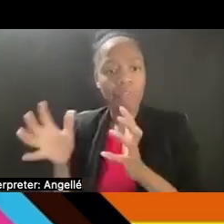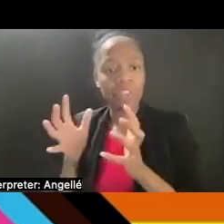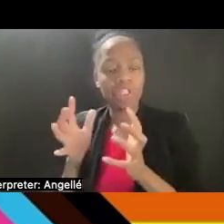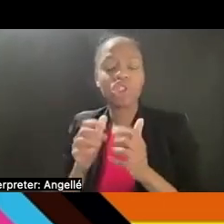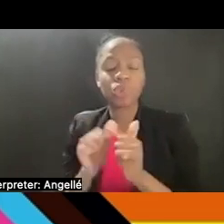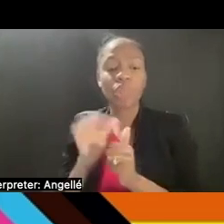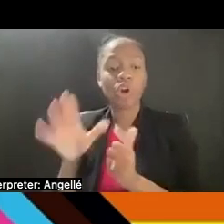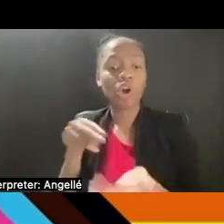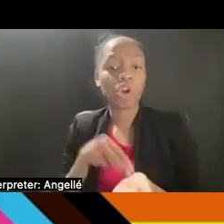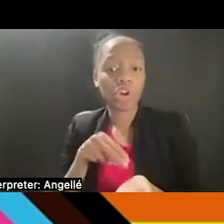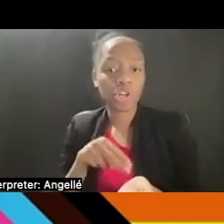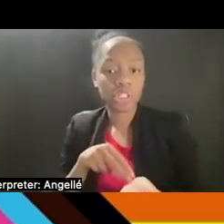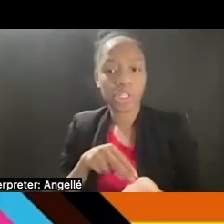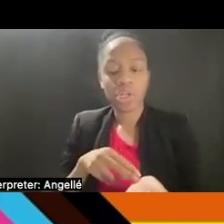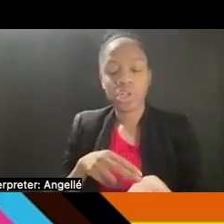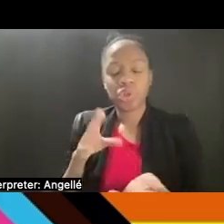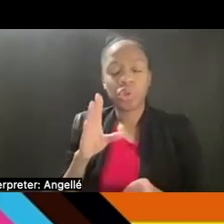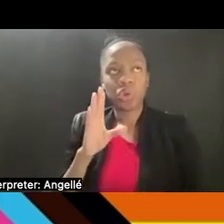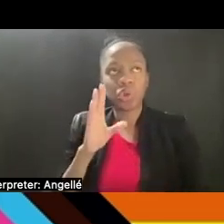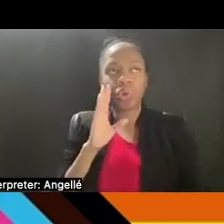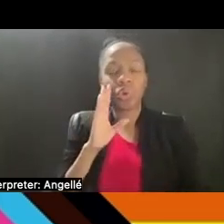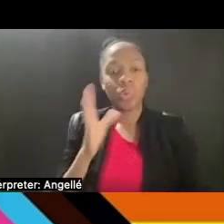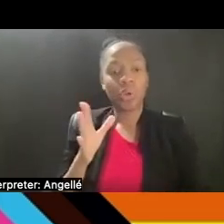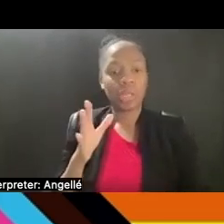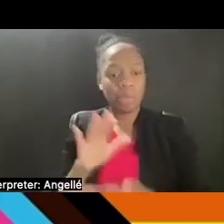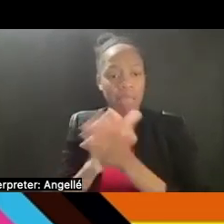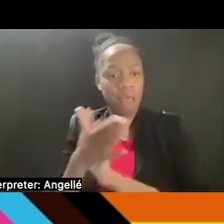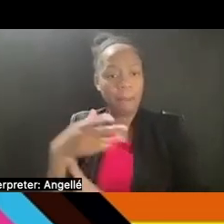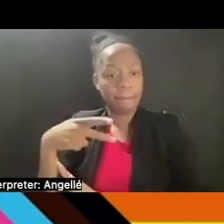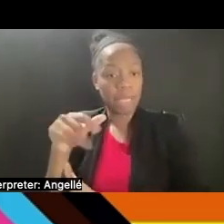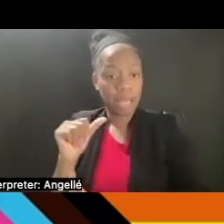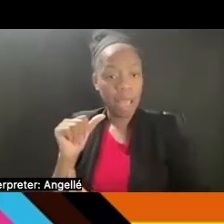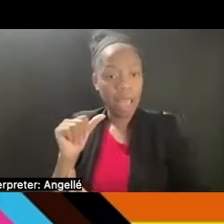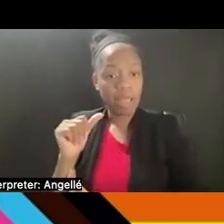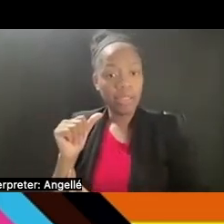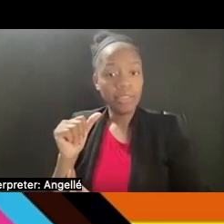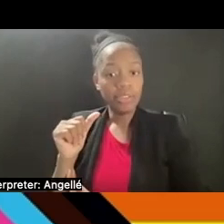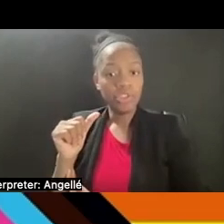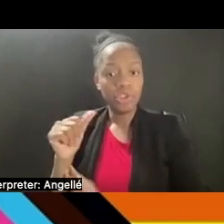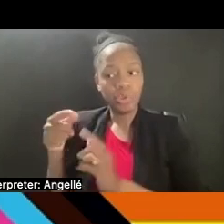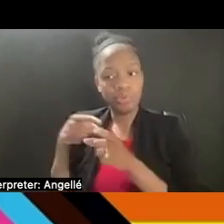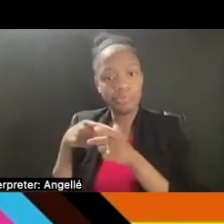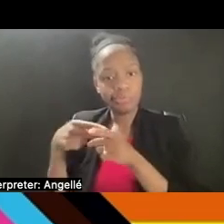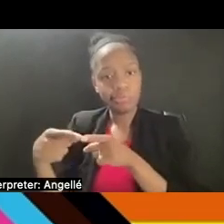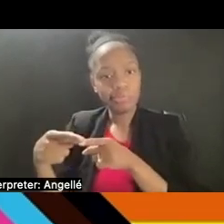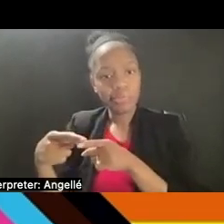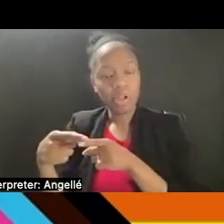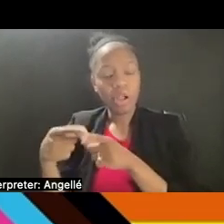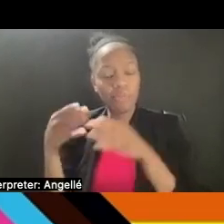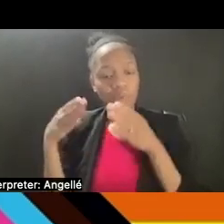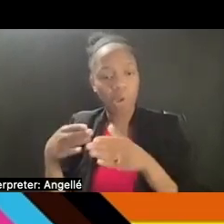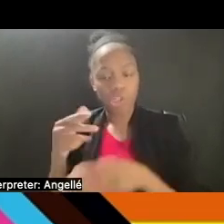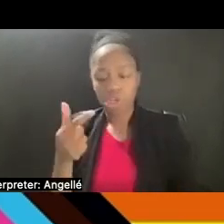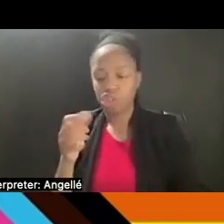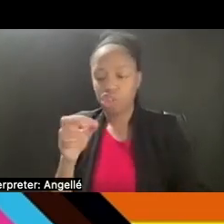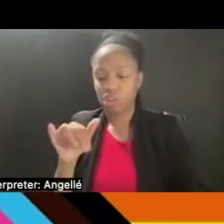who were going on to be PAs to maybe concentrate in geriatrics because there is a